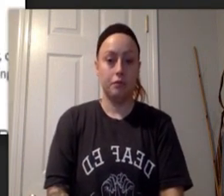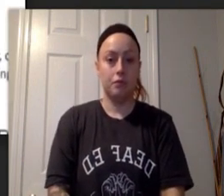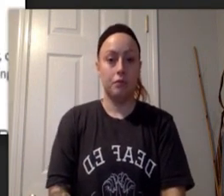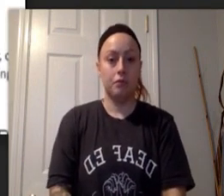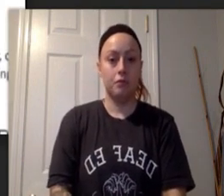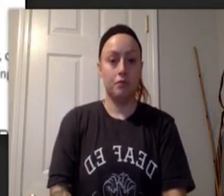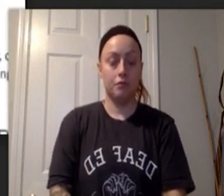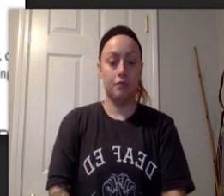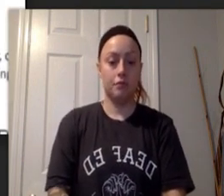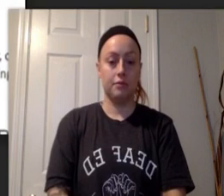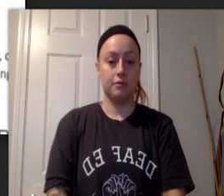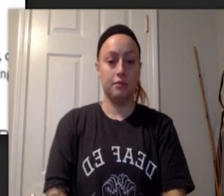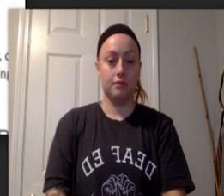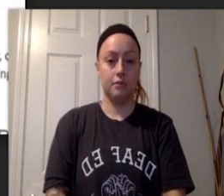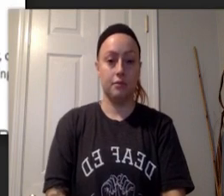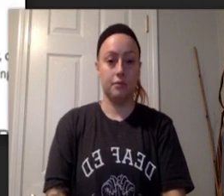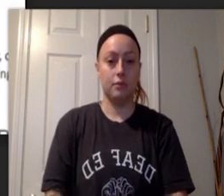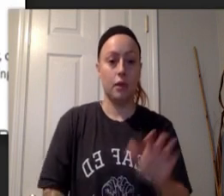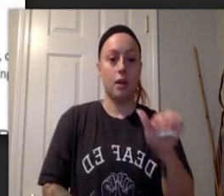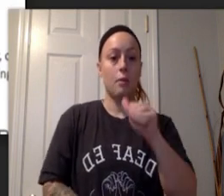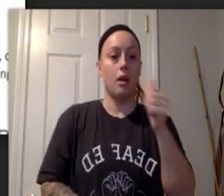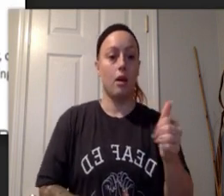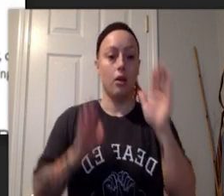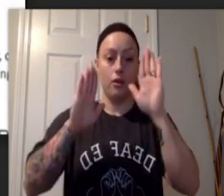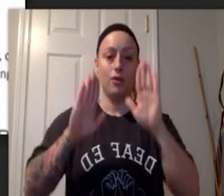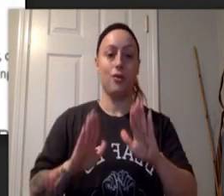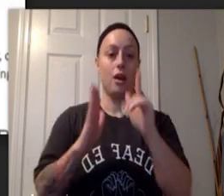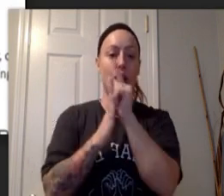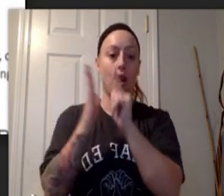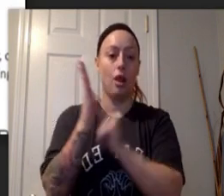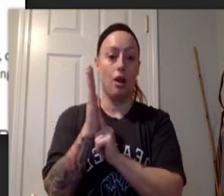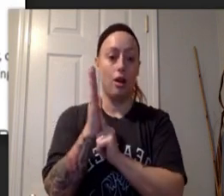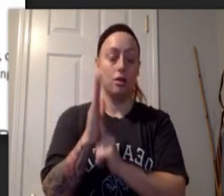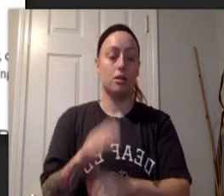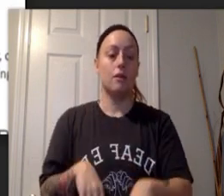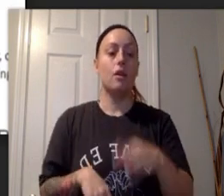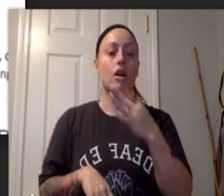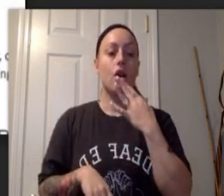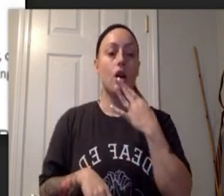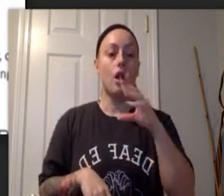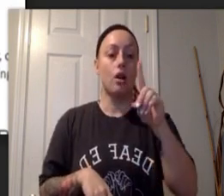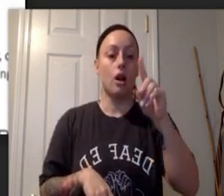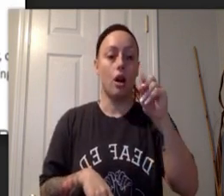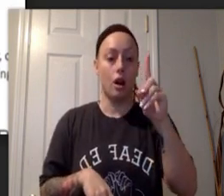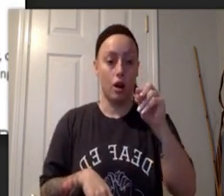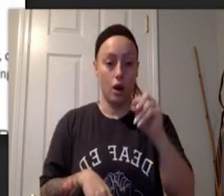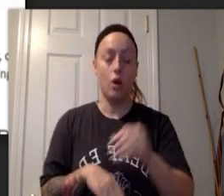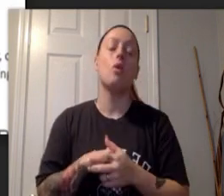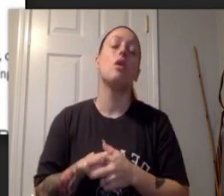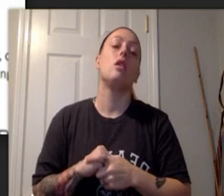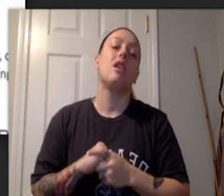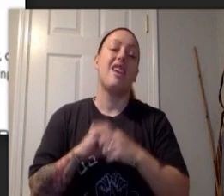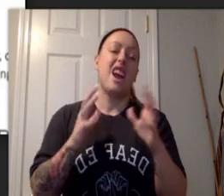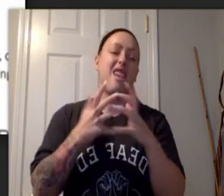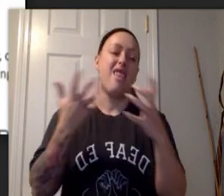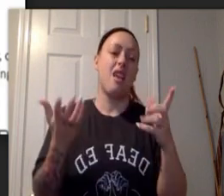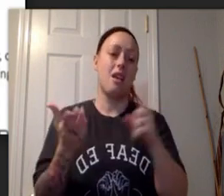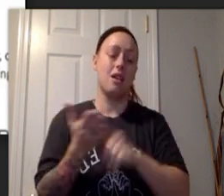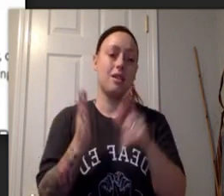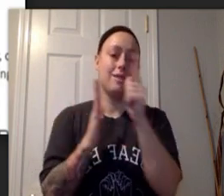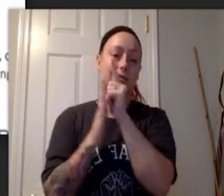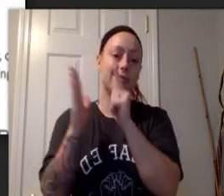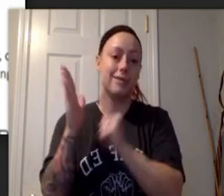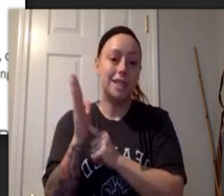So we're working on it. Some other great laws in the state of Colorado does, and again, like all of these laws are just kind of halfway